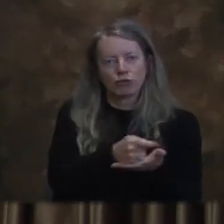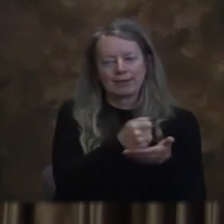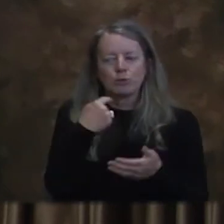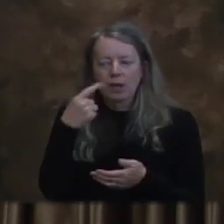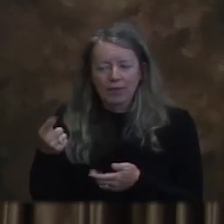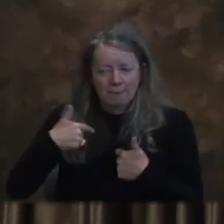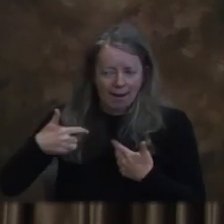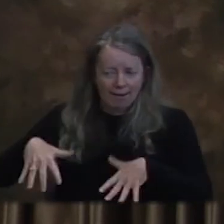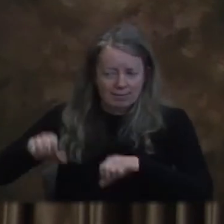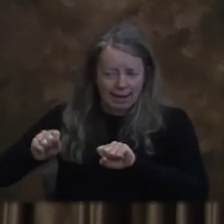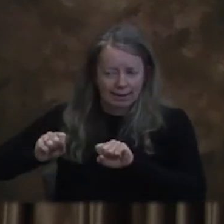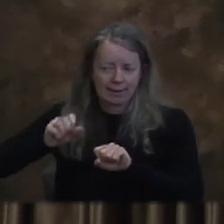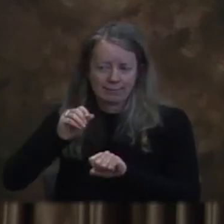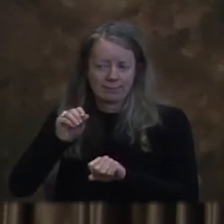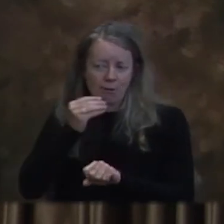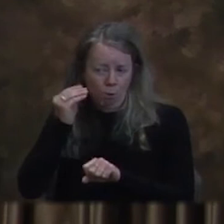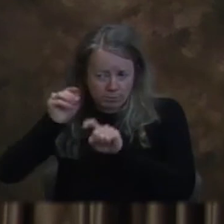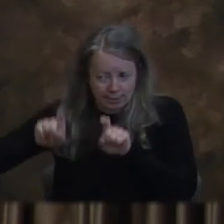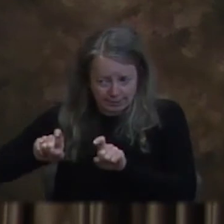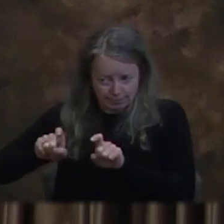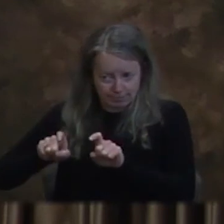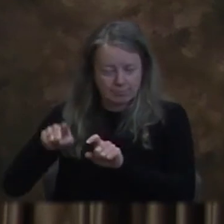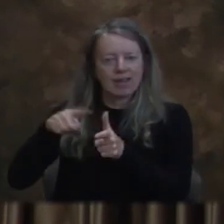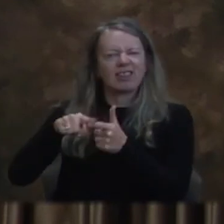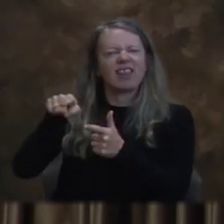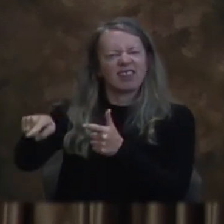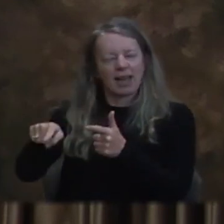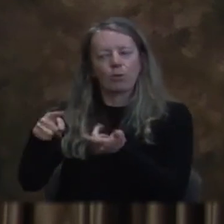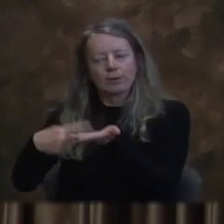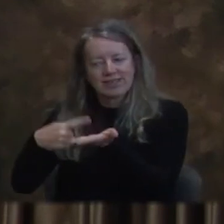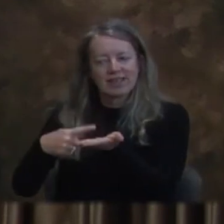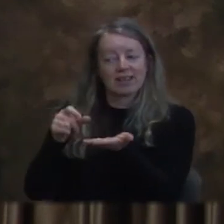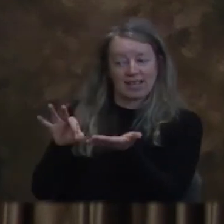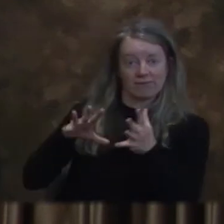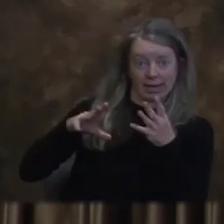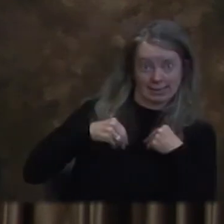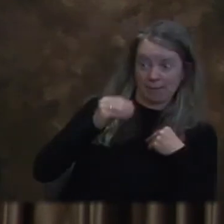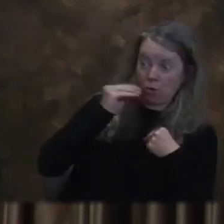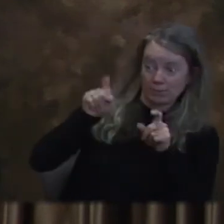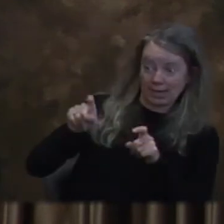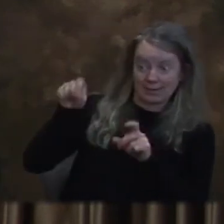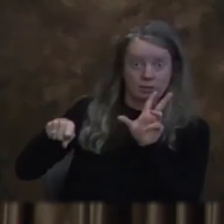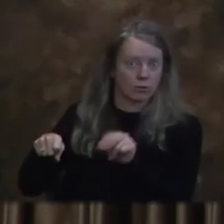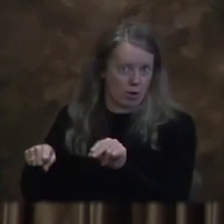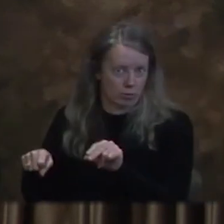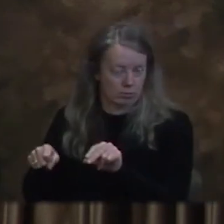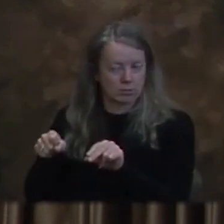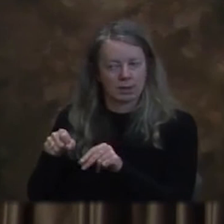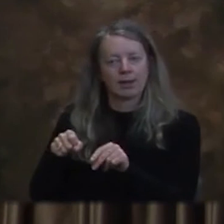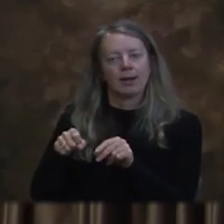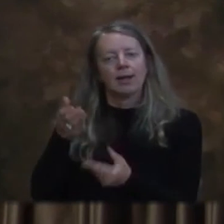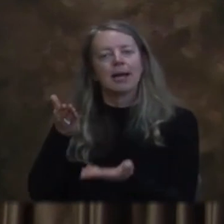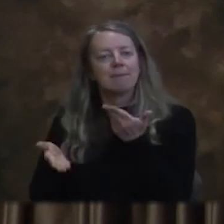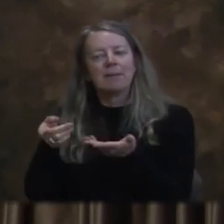and they'll talk you through stepwise of whether or not they'll accept that at-home test, because some will. Others will say, great, I want you to come in and we'll